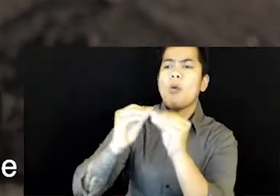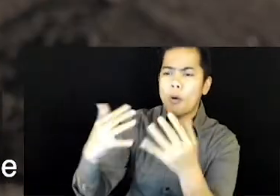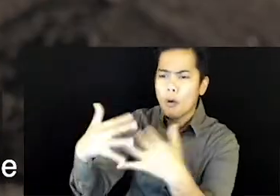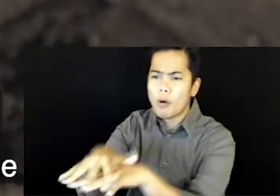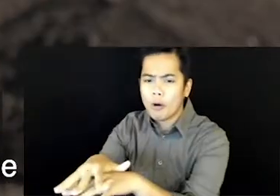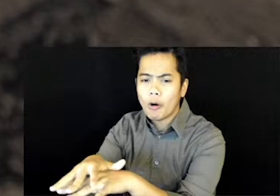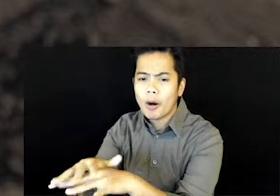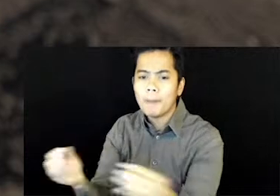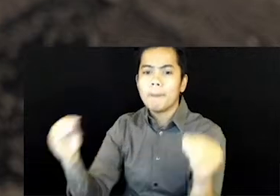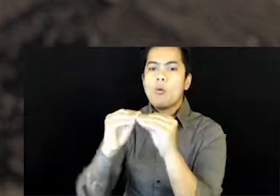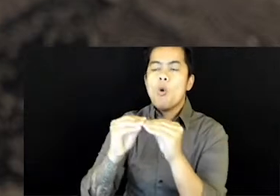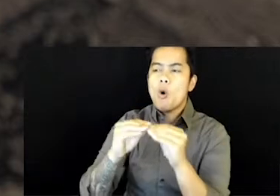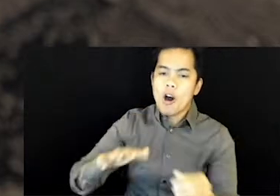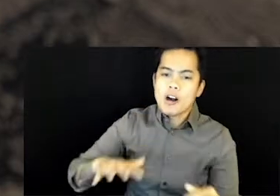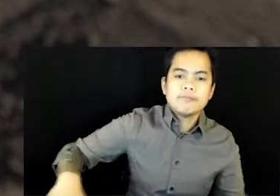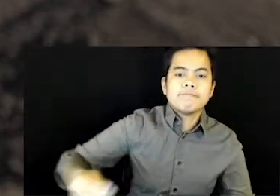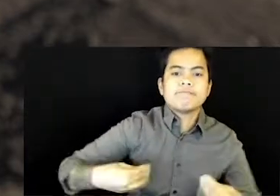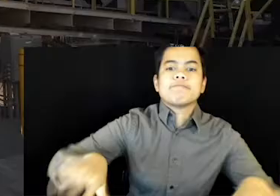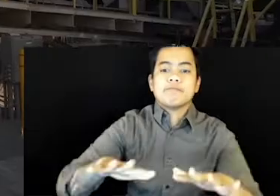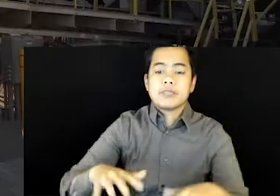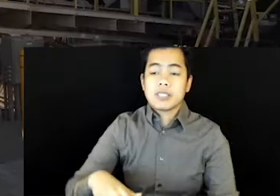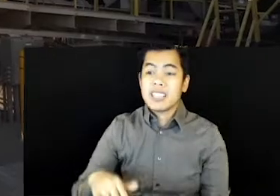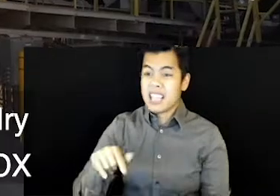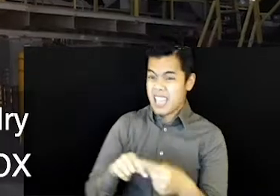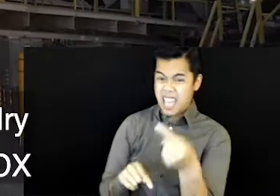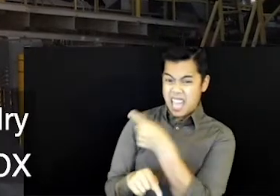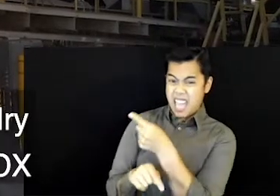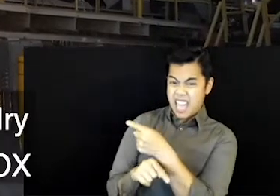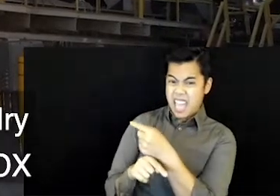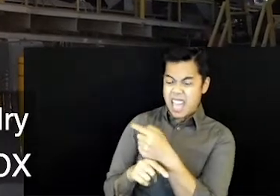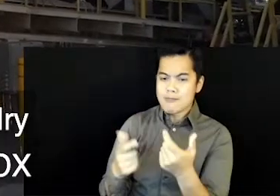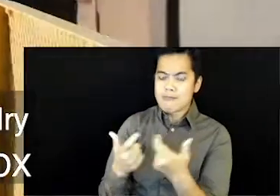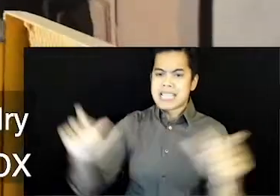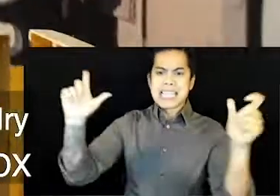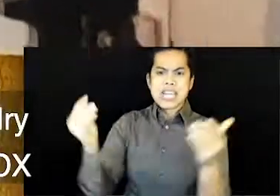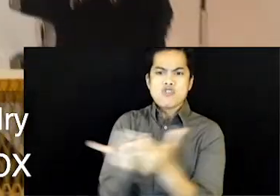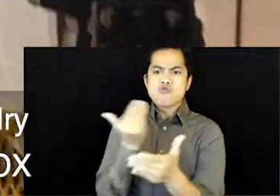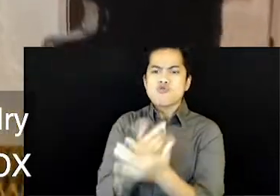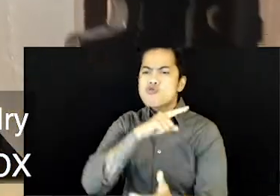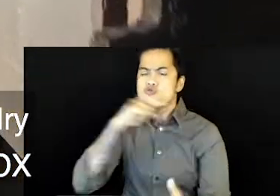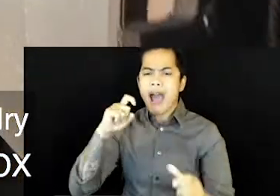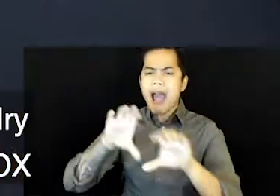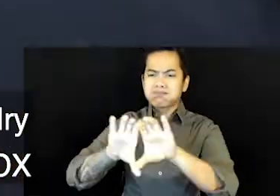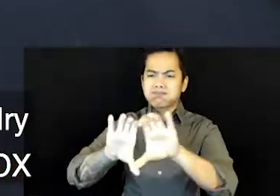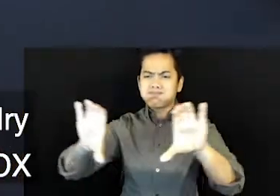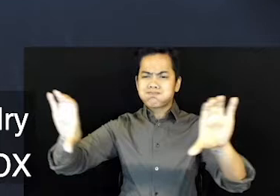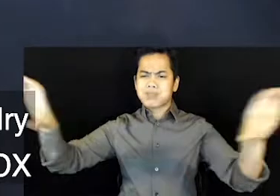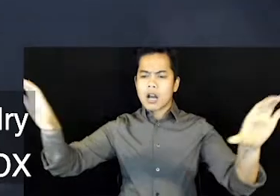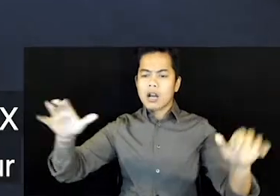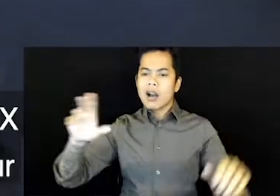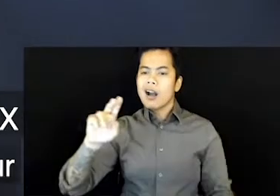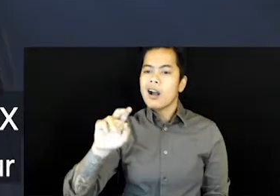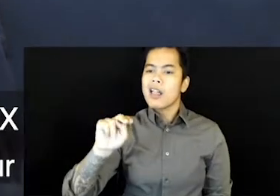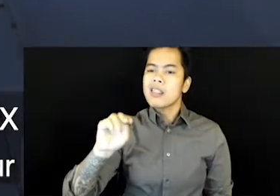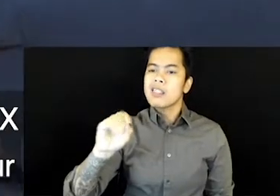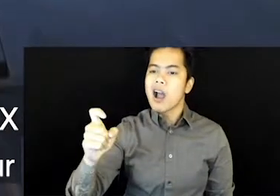our mix, the more room in our landfills. Behind me, we have our new drag slat, we have our ultra low NOx hot